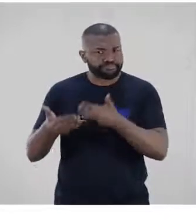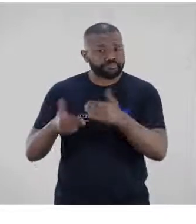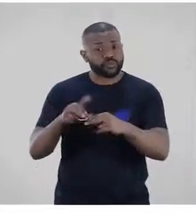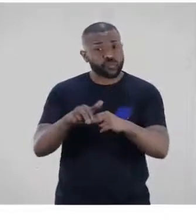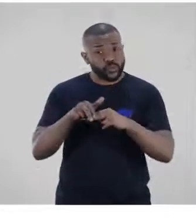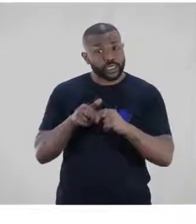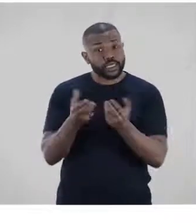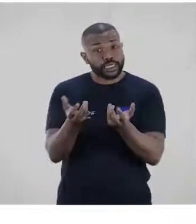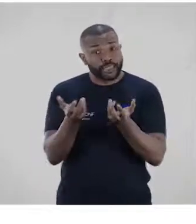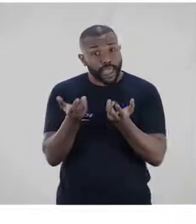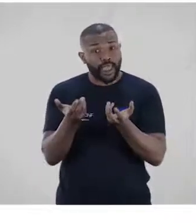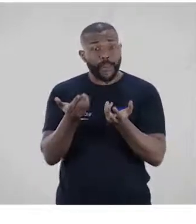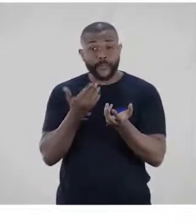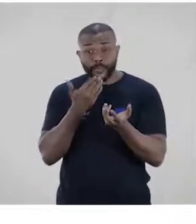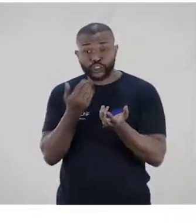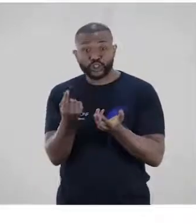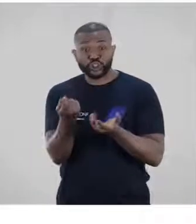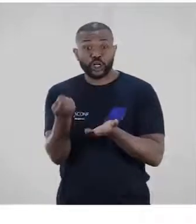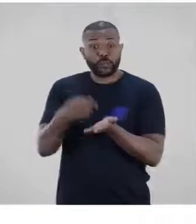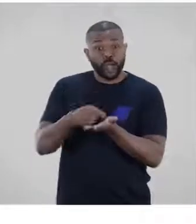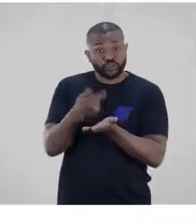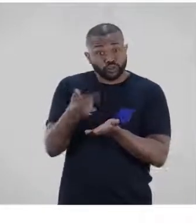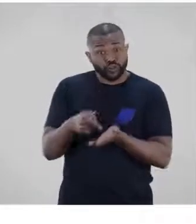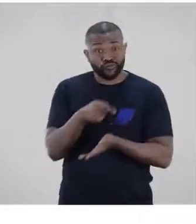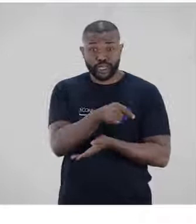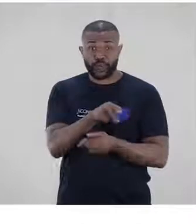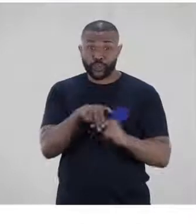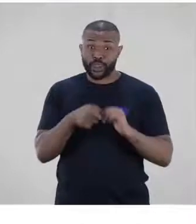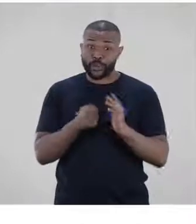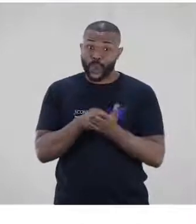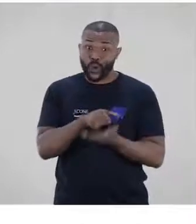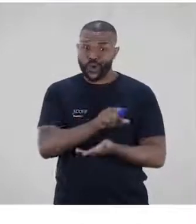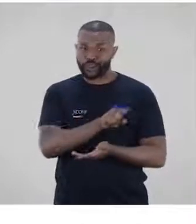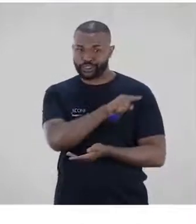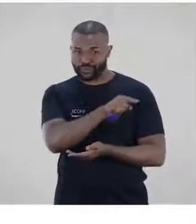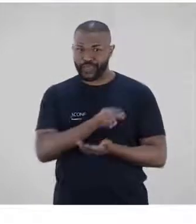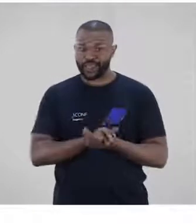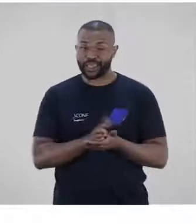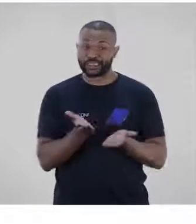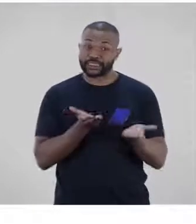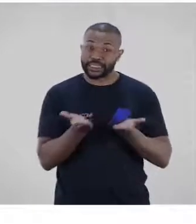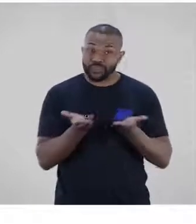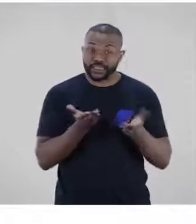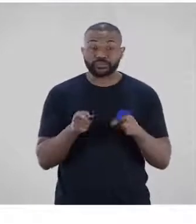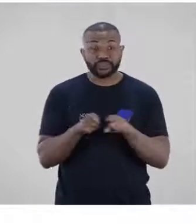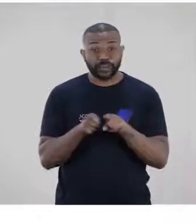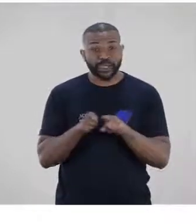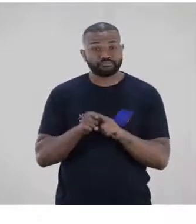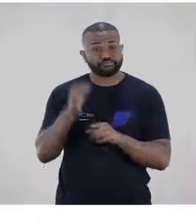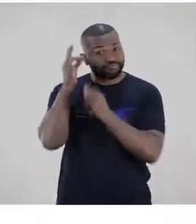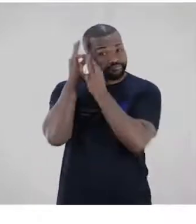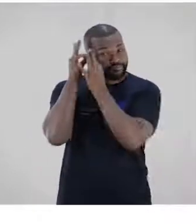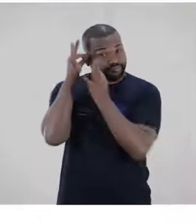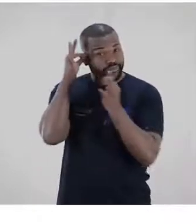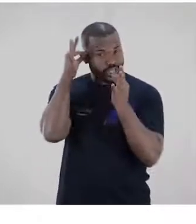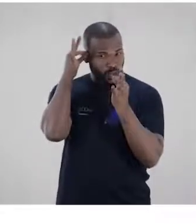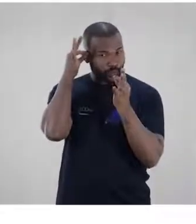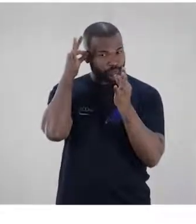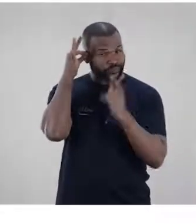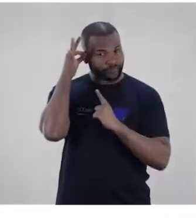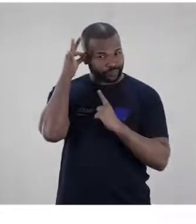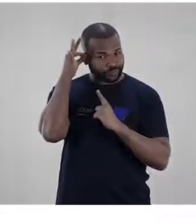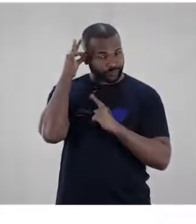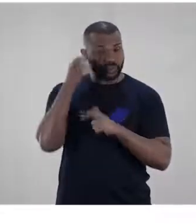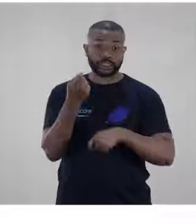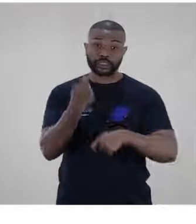reimburse them. And you have provided a call center service, and part of your business is the call center receiving these requests, and